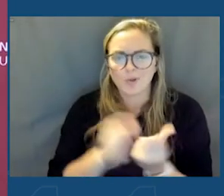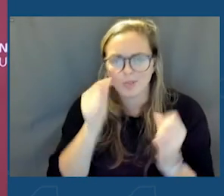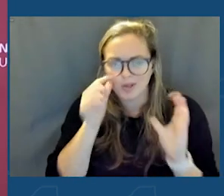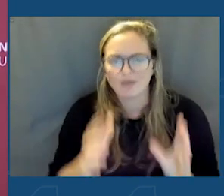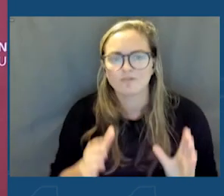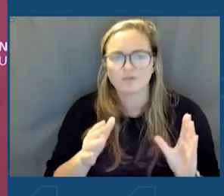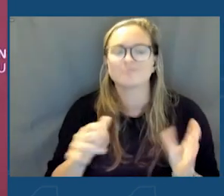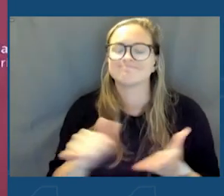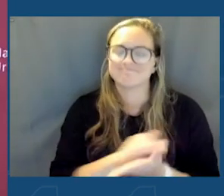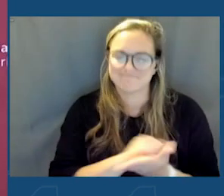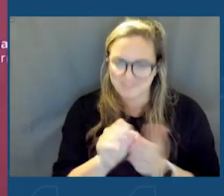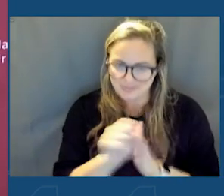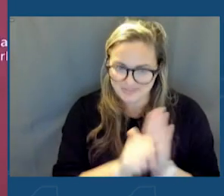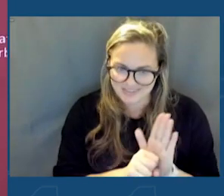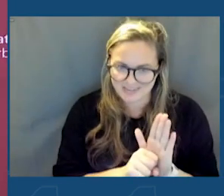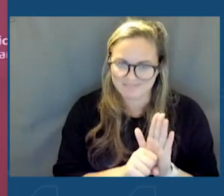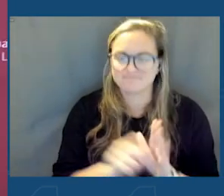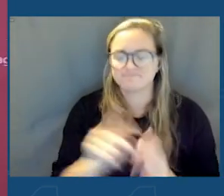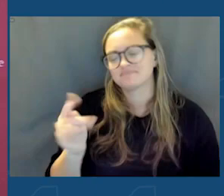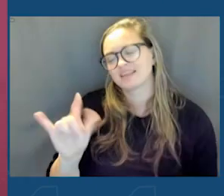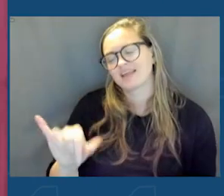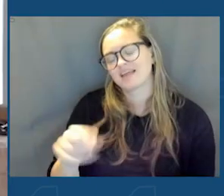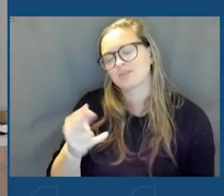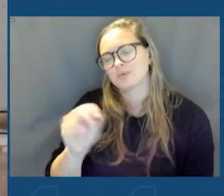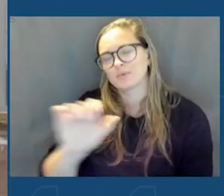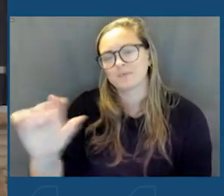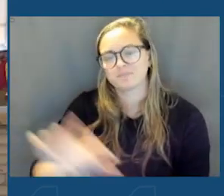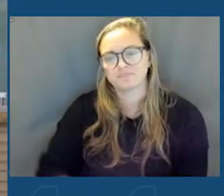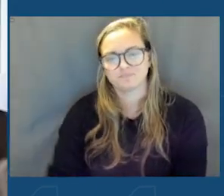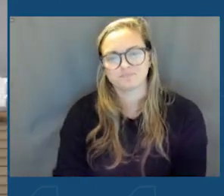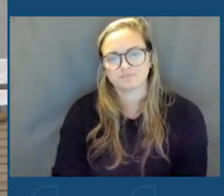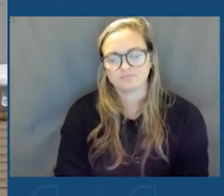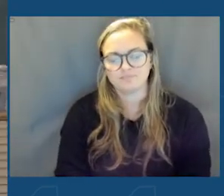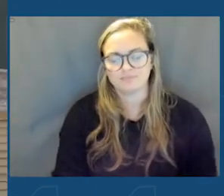great state of New York, Governor Kathy Hochul.